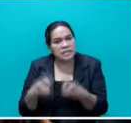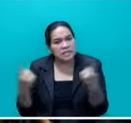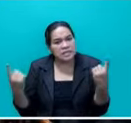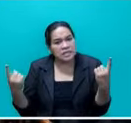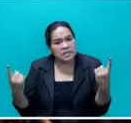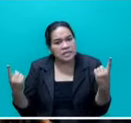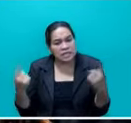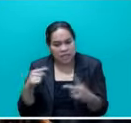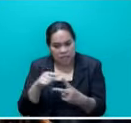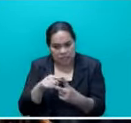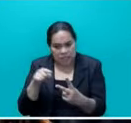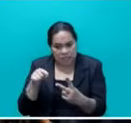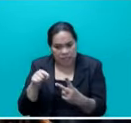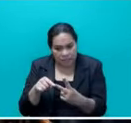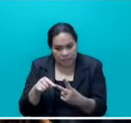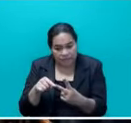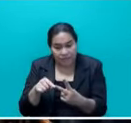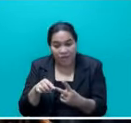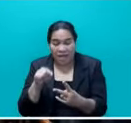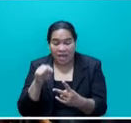the teenage young man,